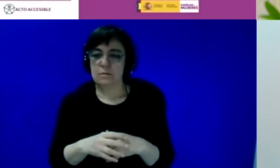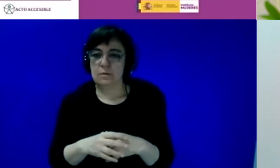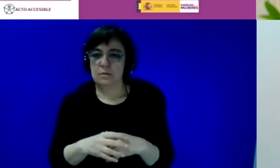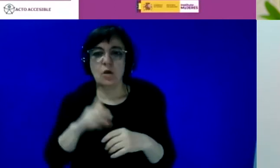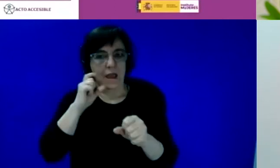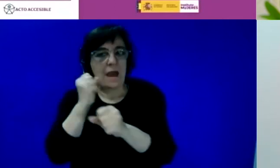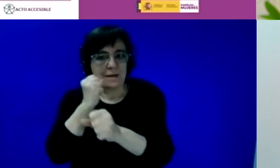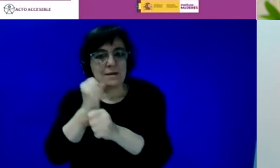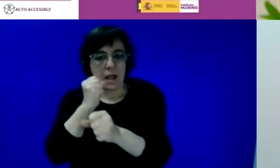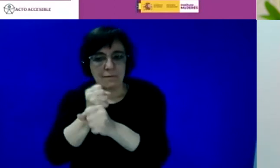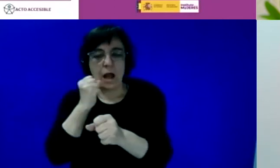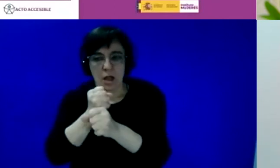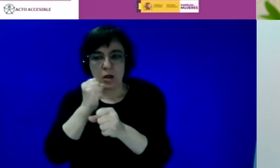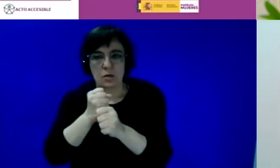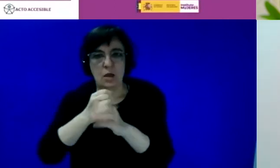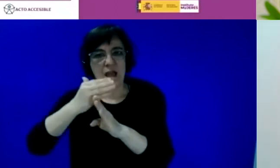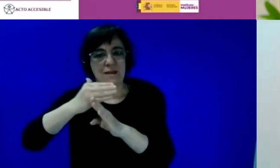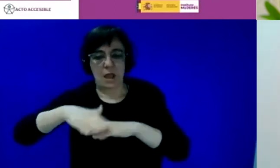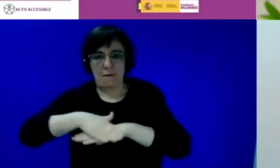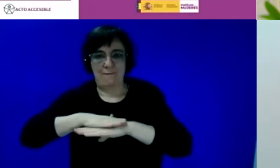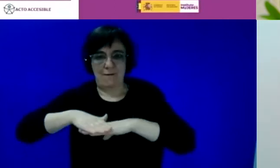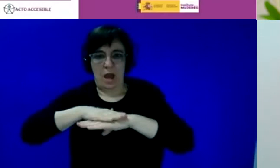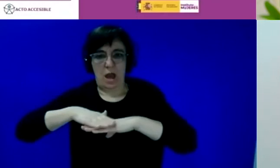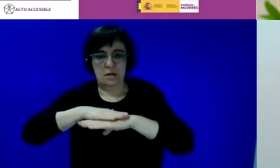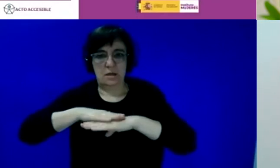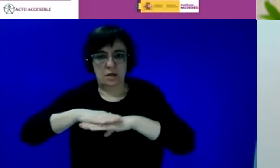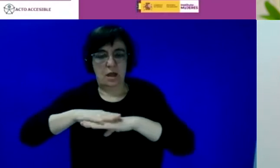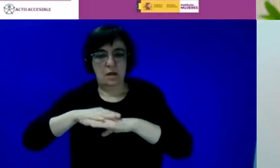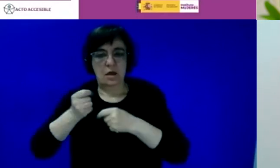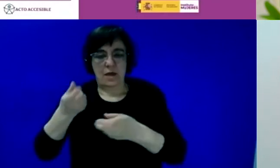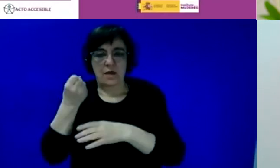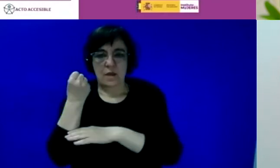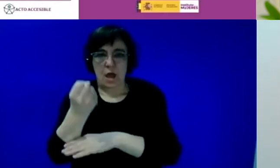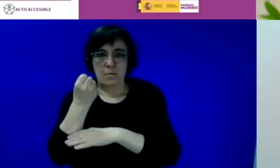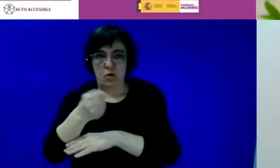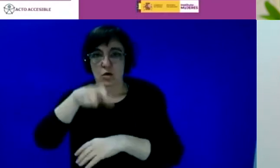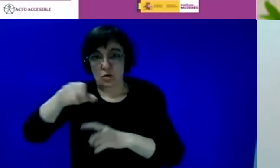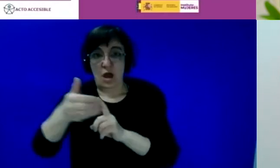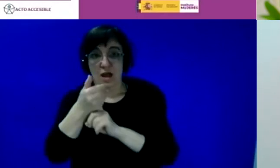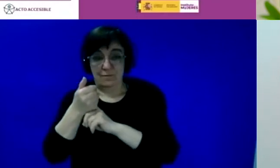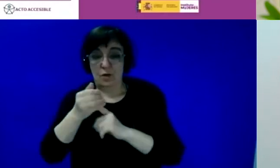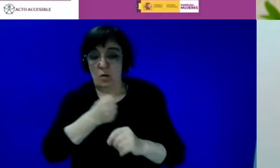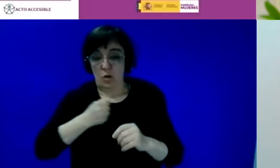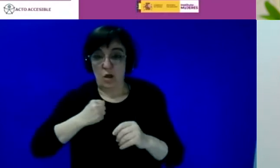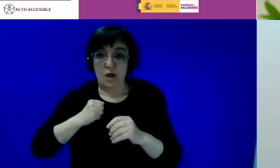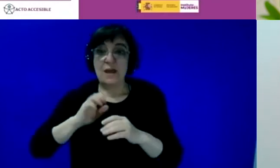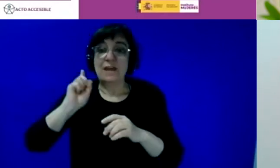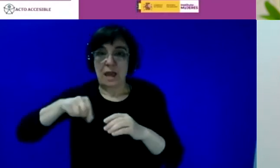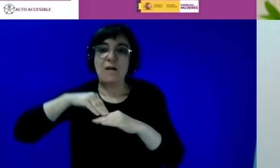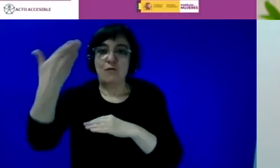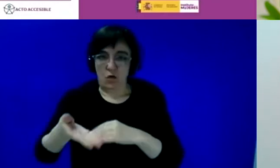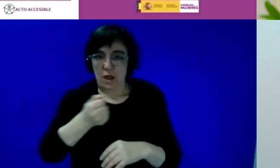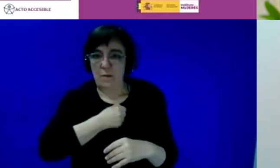supporting refugees in Poland and of course outside of Poland, we still see that the situation